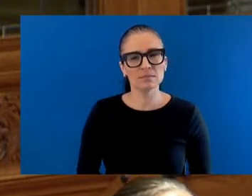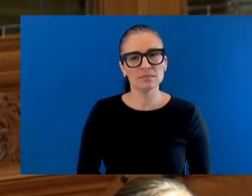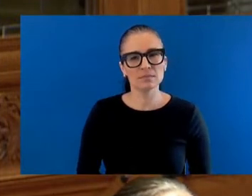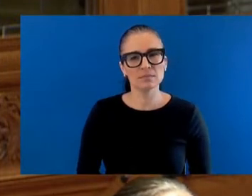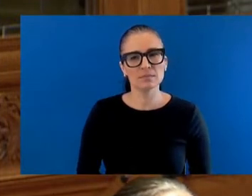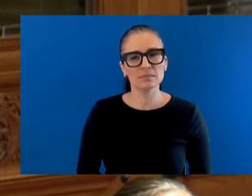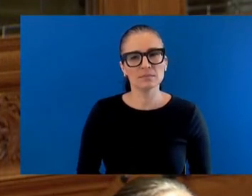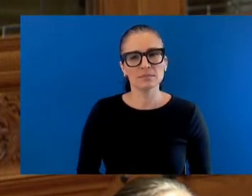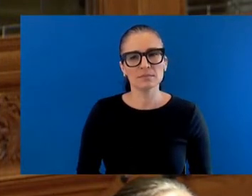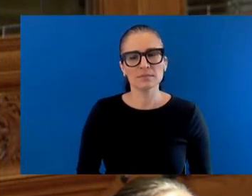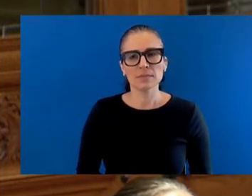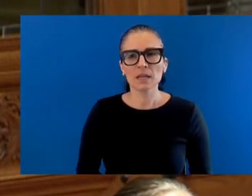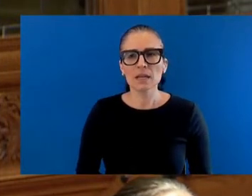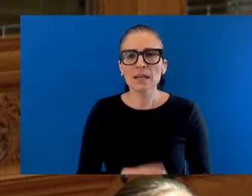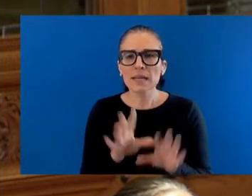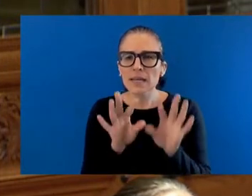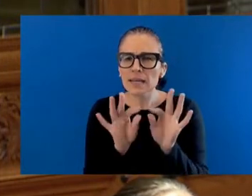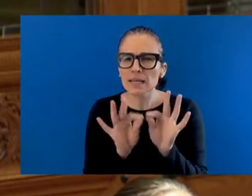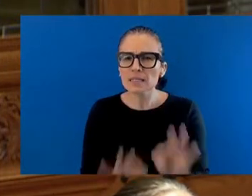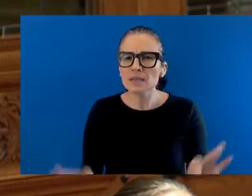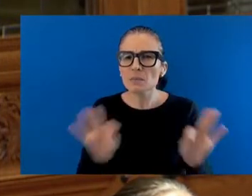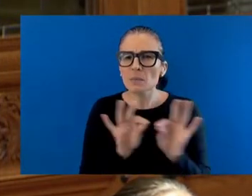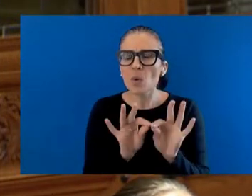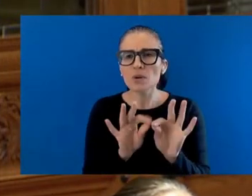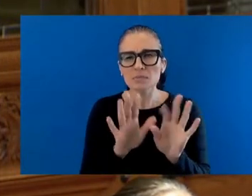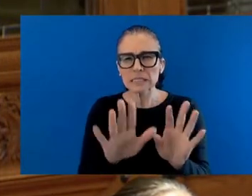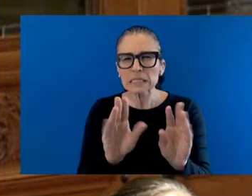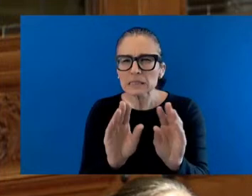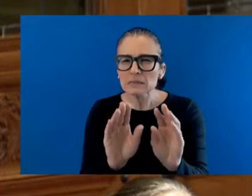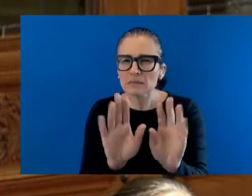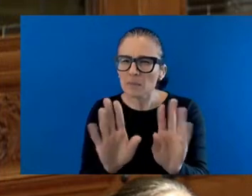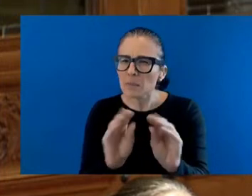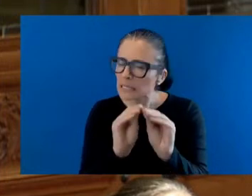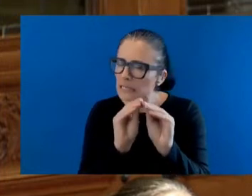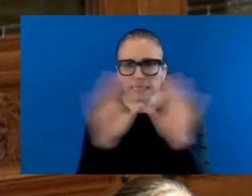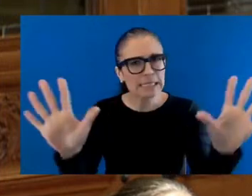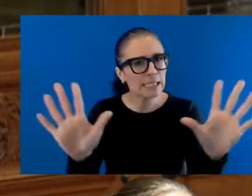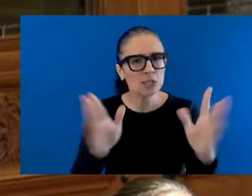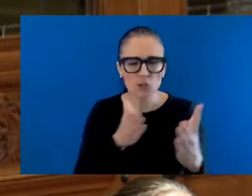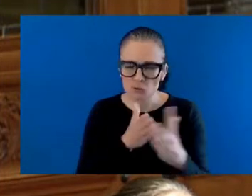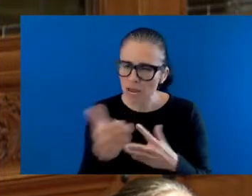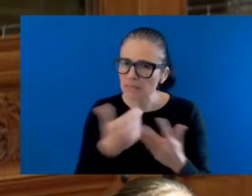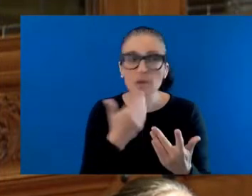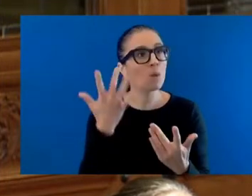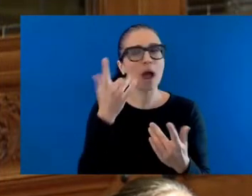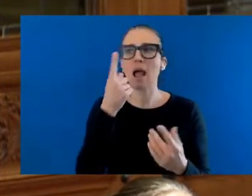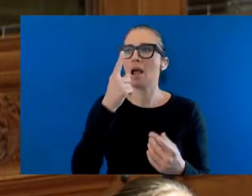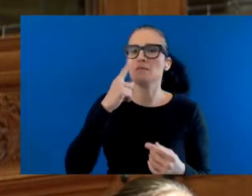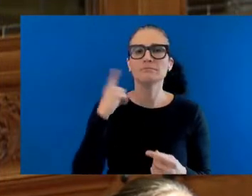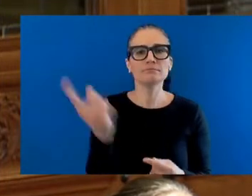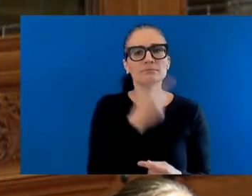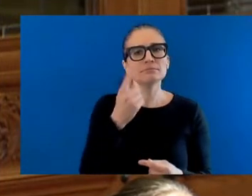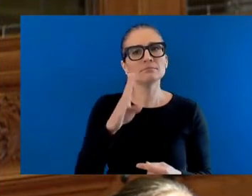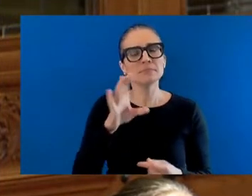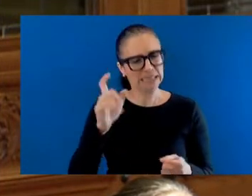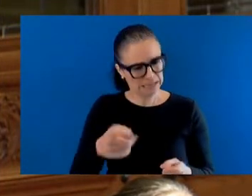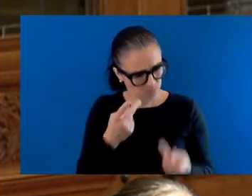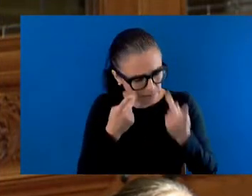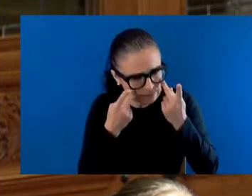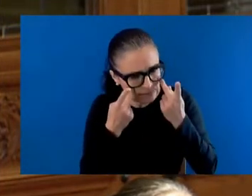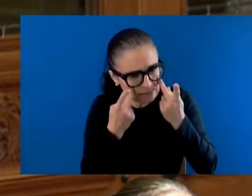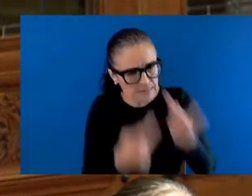very transparent way with the public and be able to demonstrate that this program is